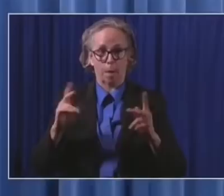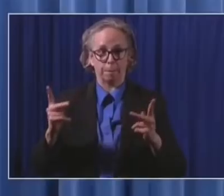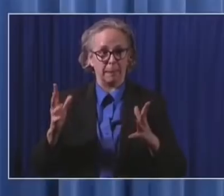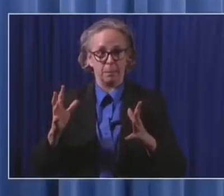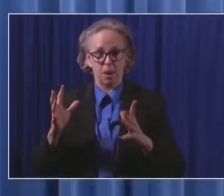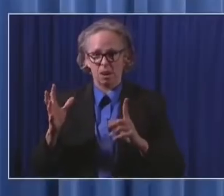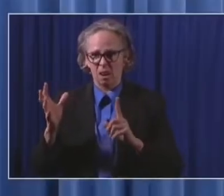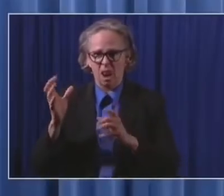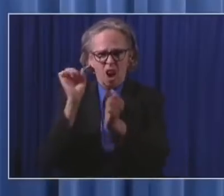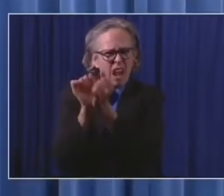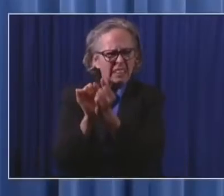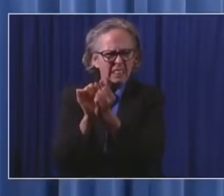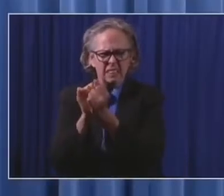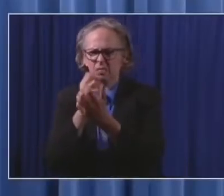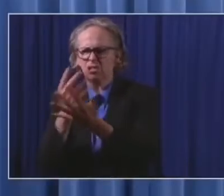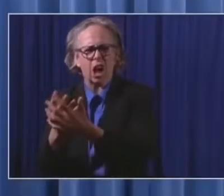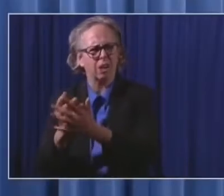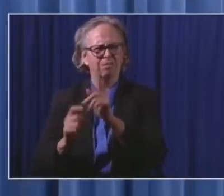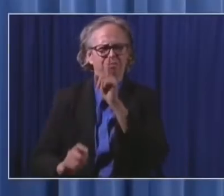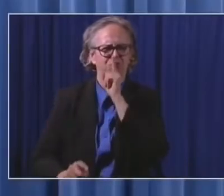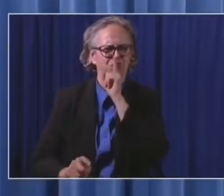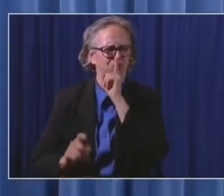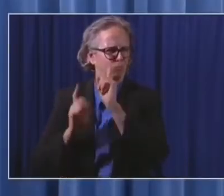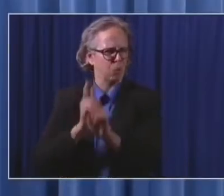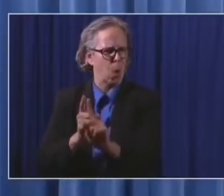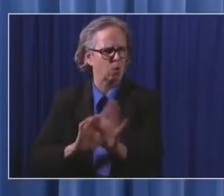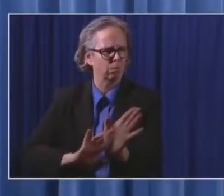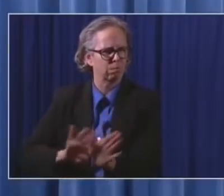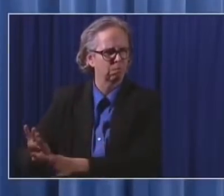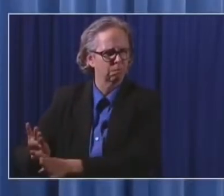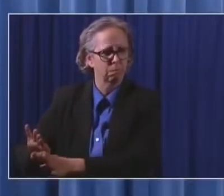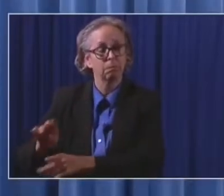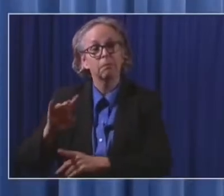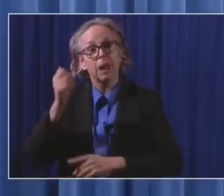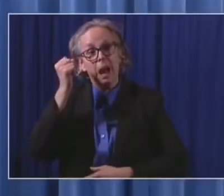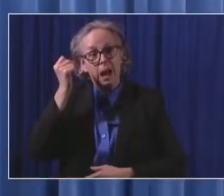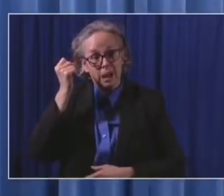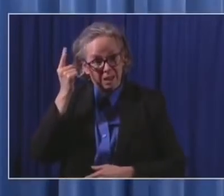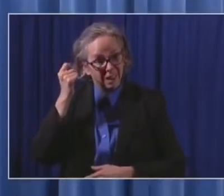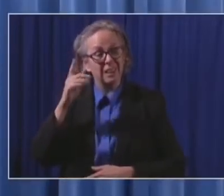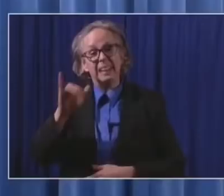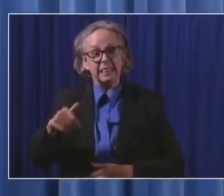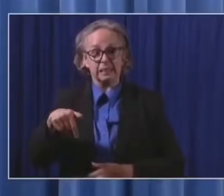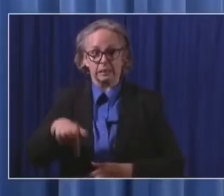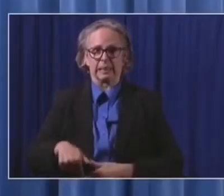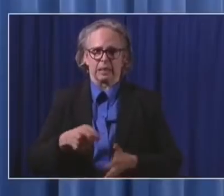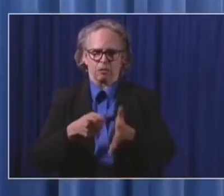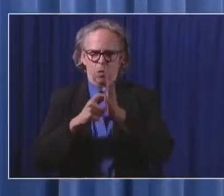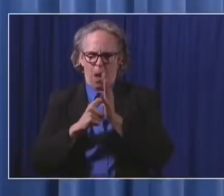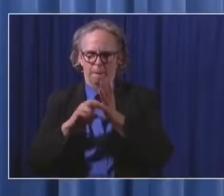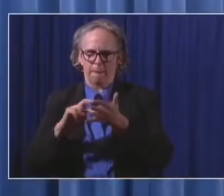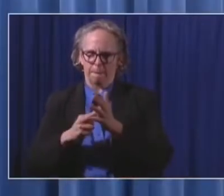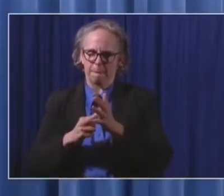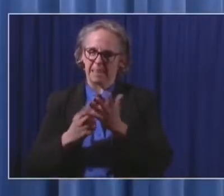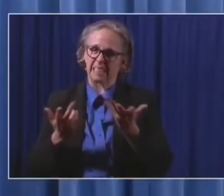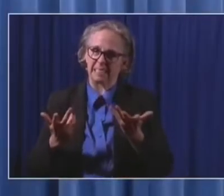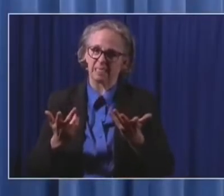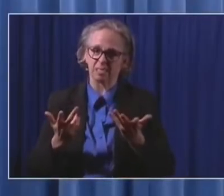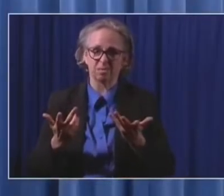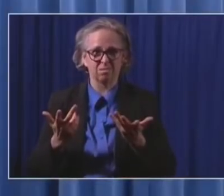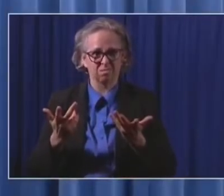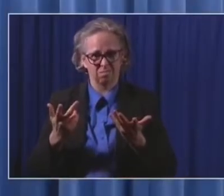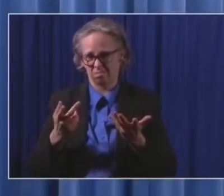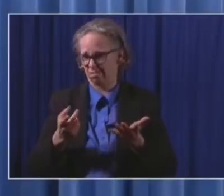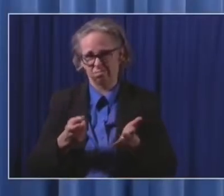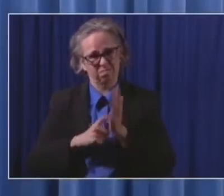not looking to see people, a lot of people arrested. That's not the idea at all. The idea